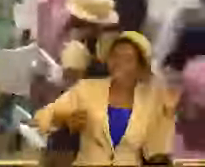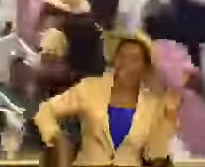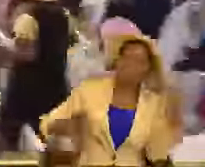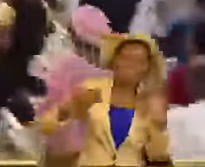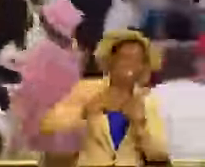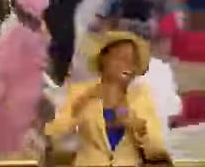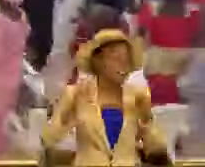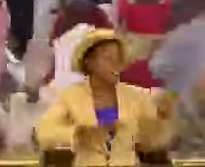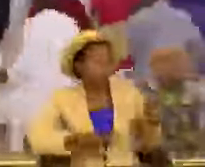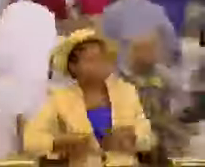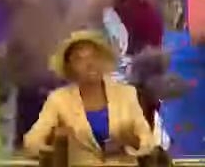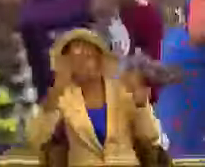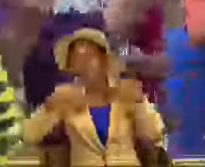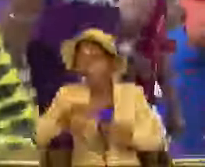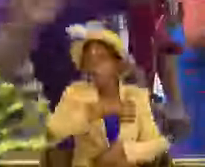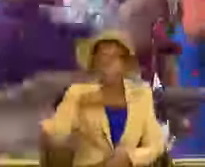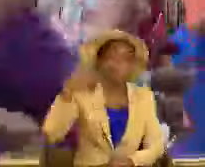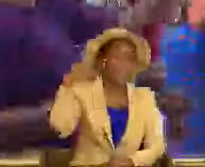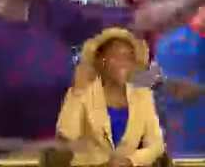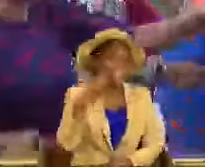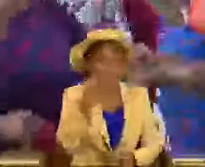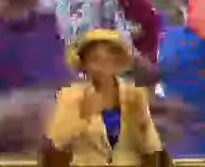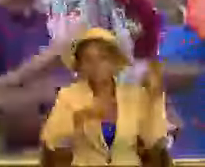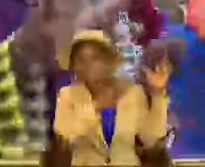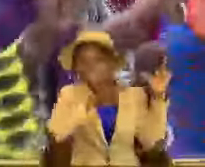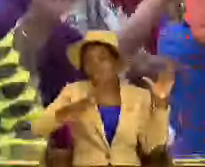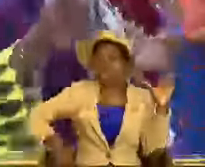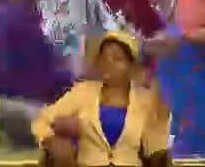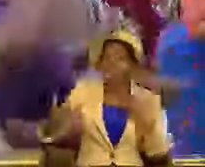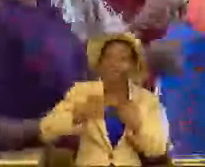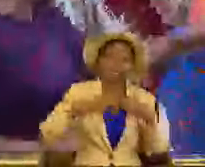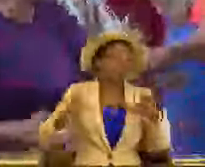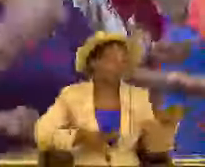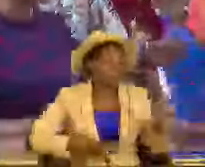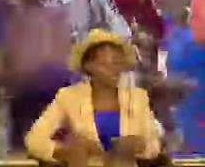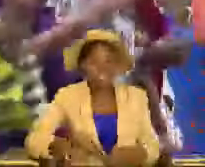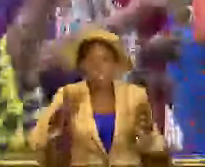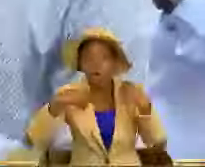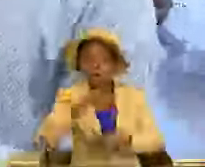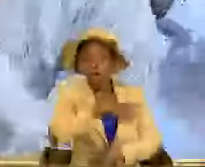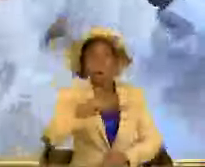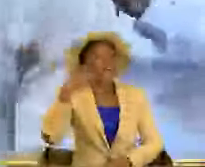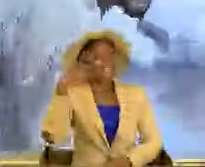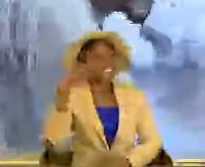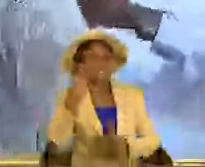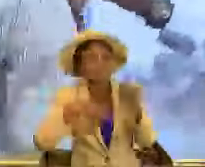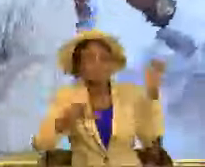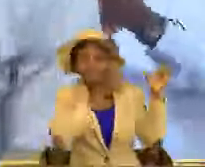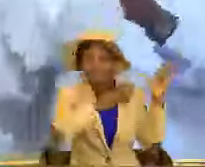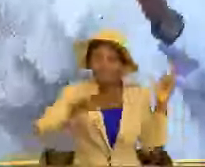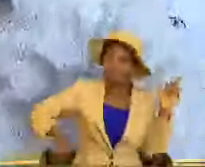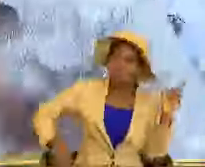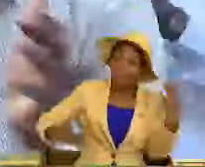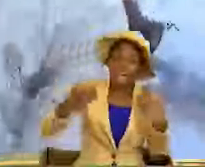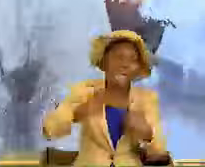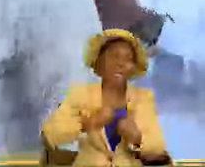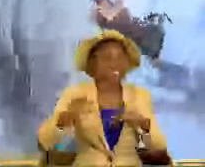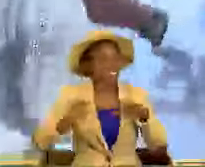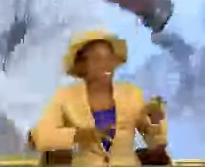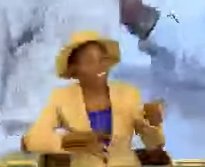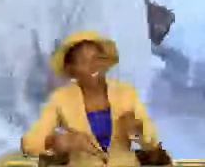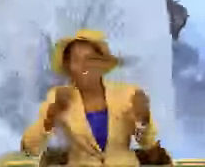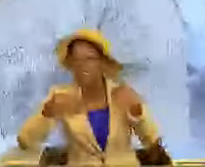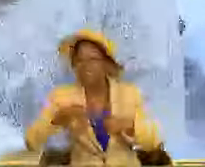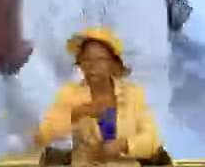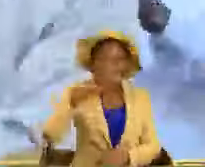what the Lord has done hallelujah and what the and see what the Lord has done